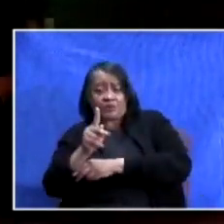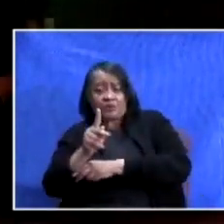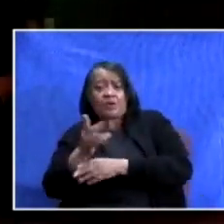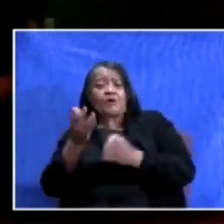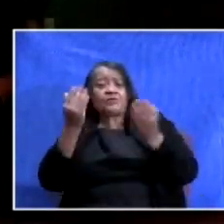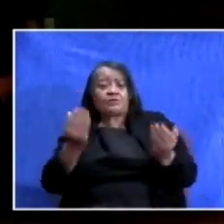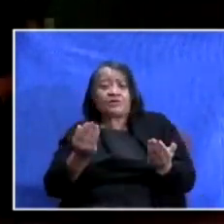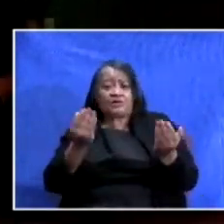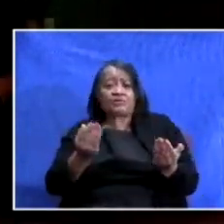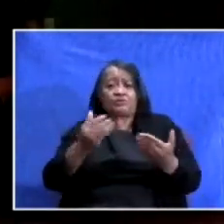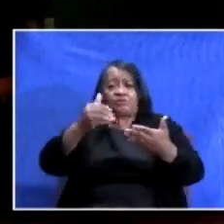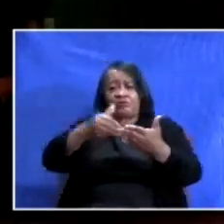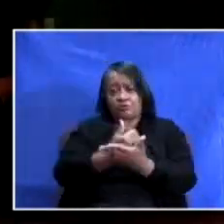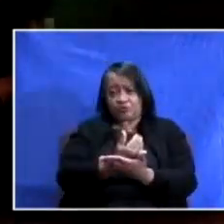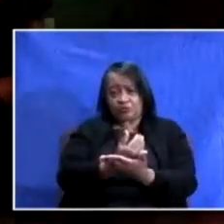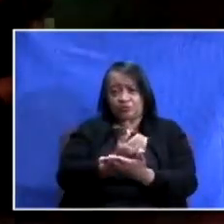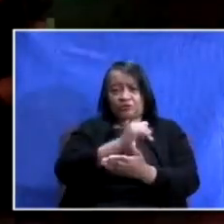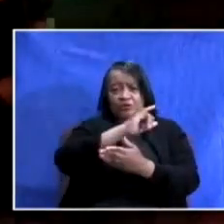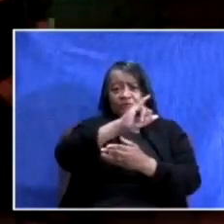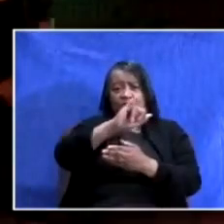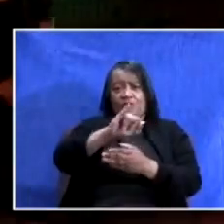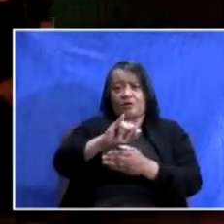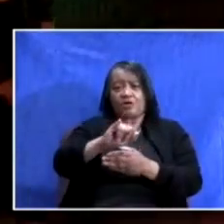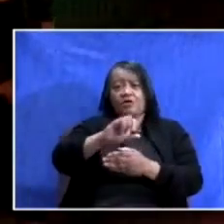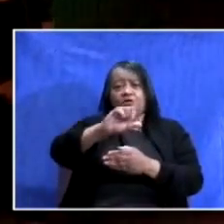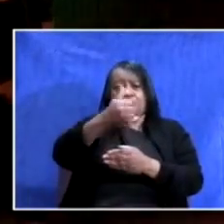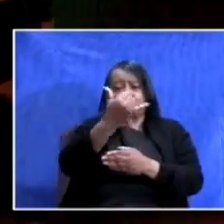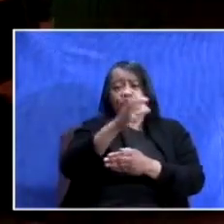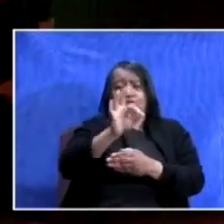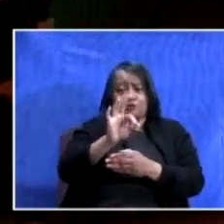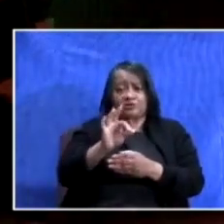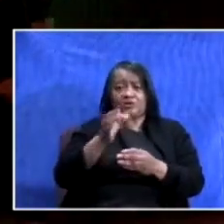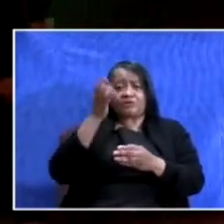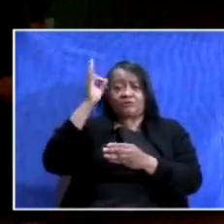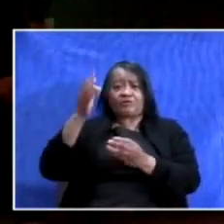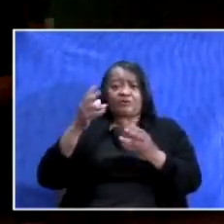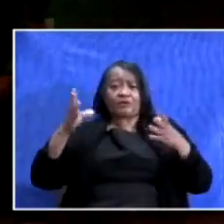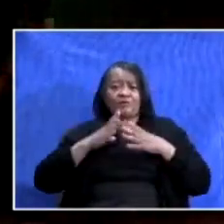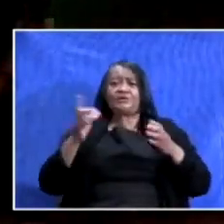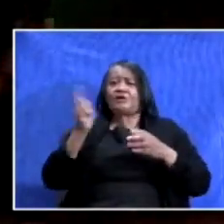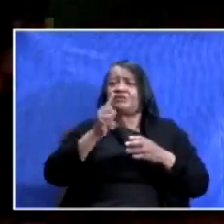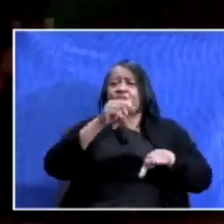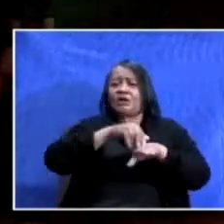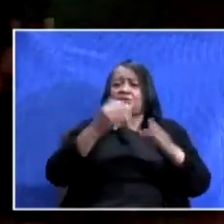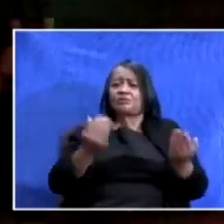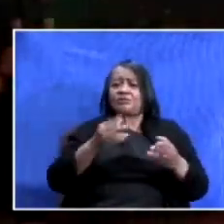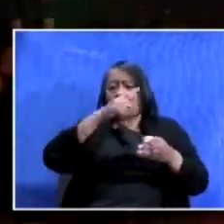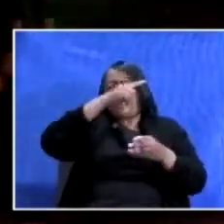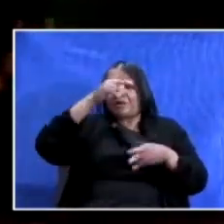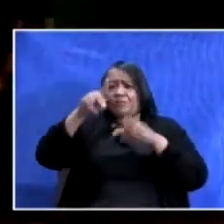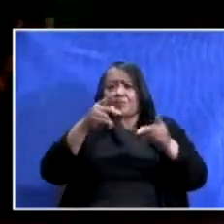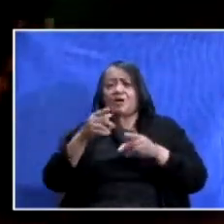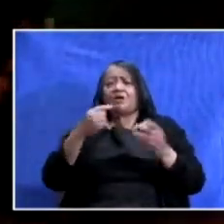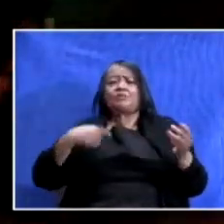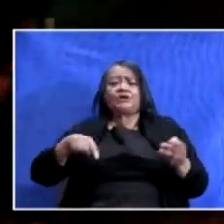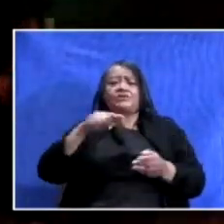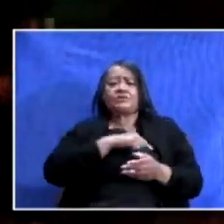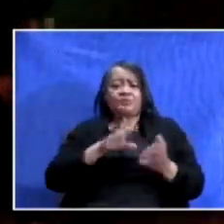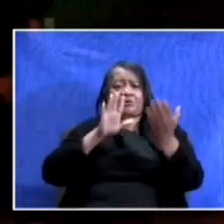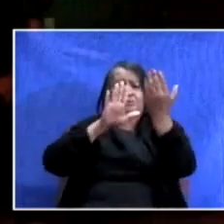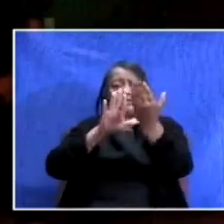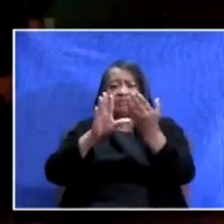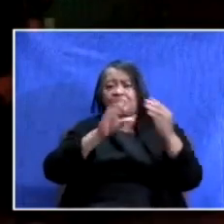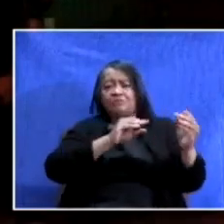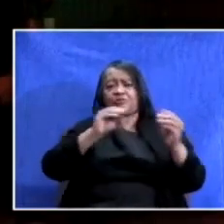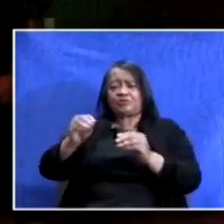So this new Juneteenth federal holiday notwithstanding, where are we now, black people? We are facing a